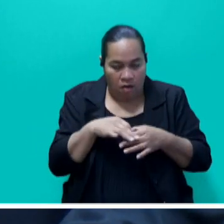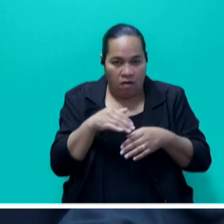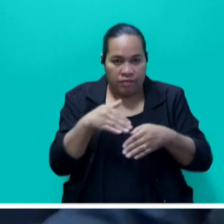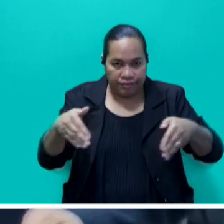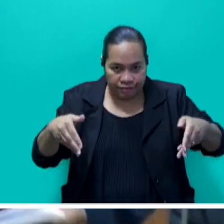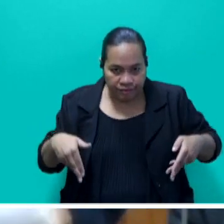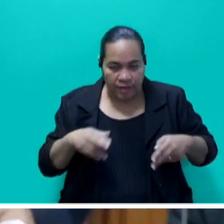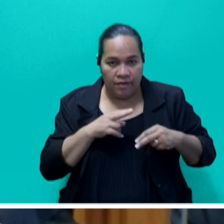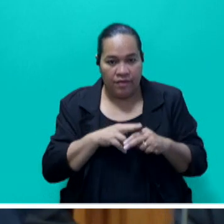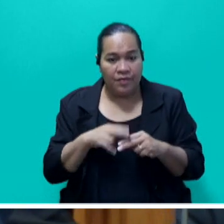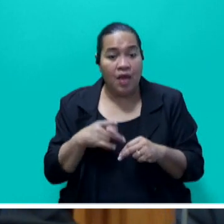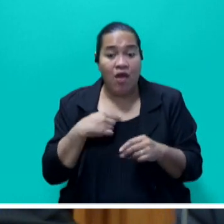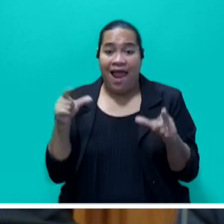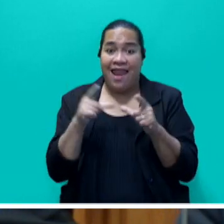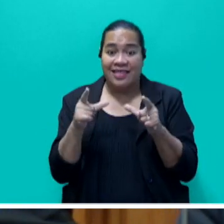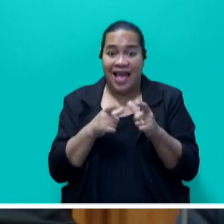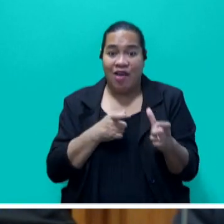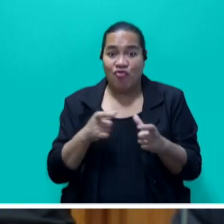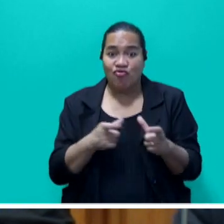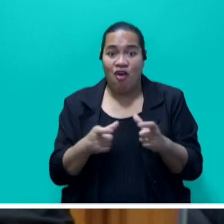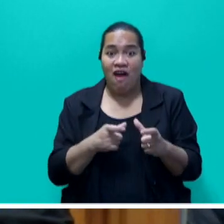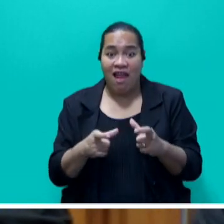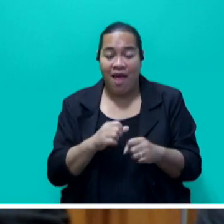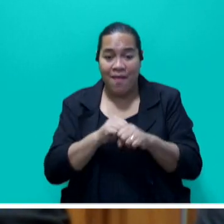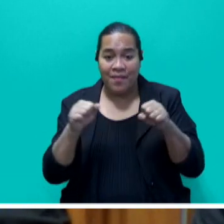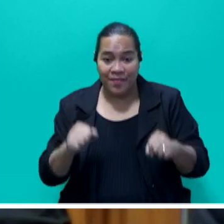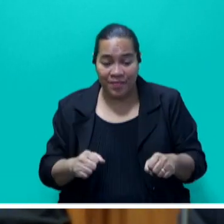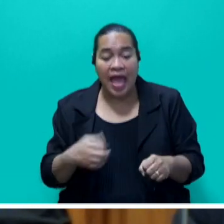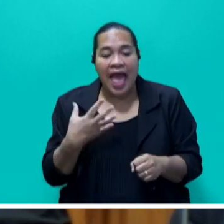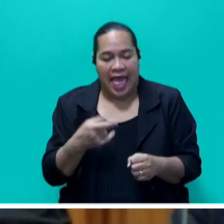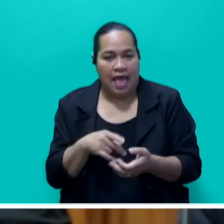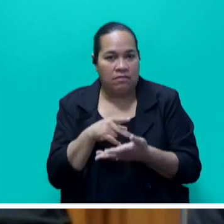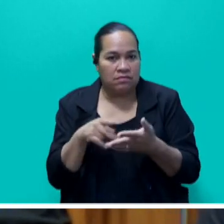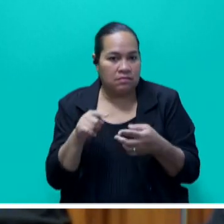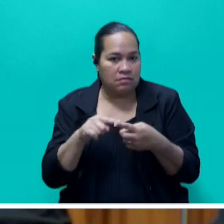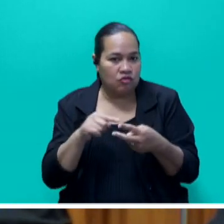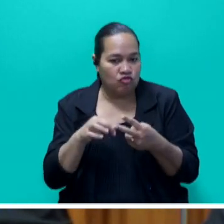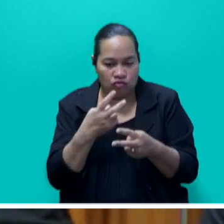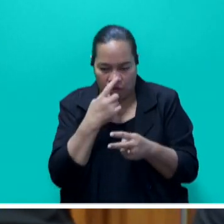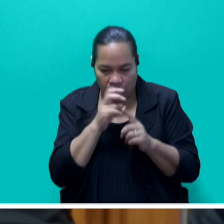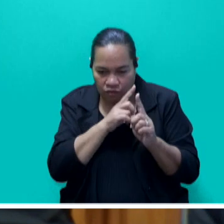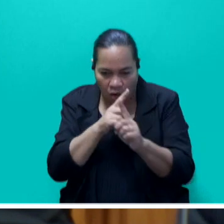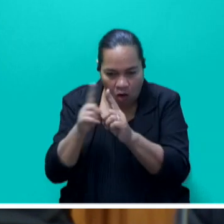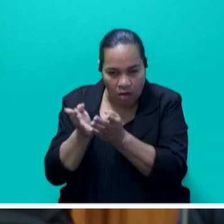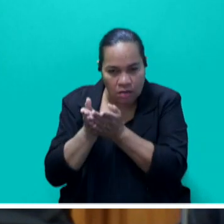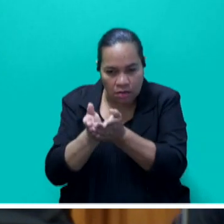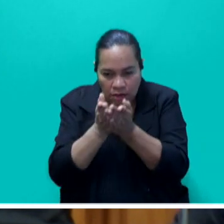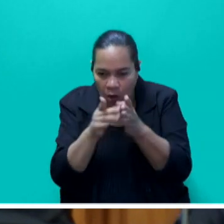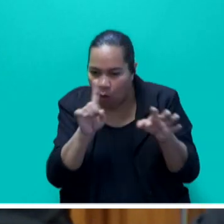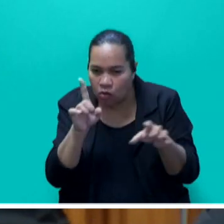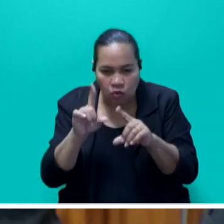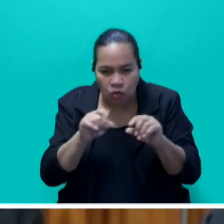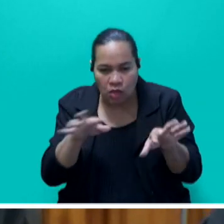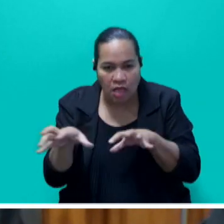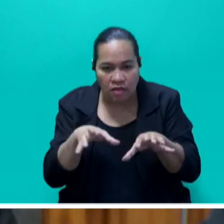sir, through our licensing control mechanisms, there are conditions in place to track the movement of vessels and activities